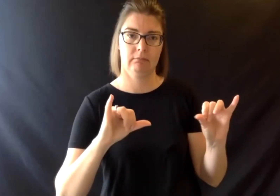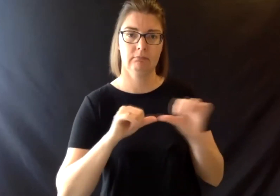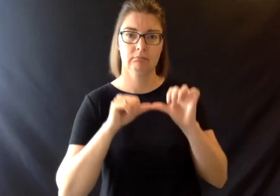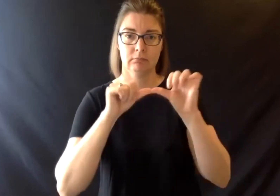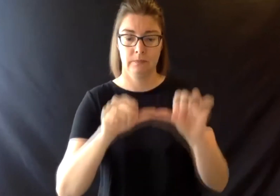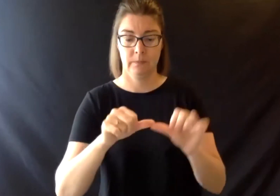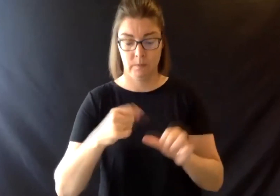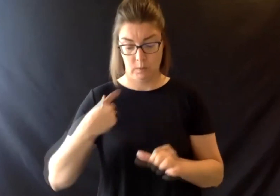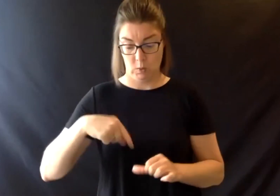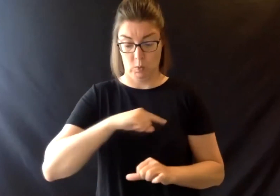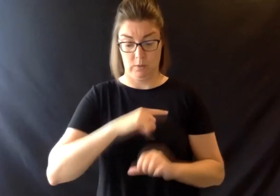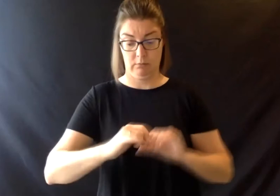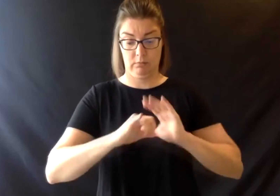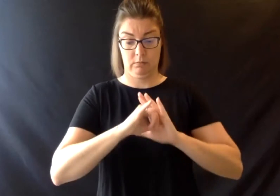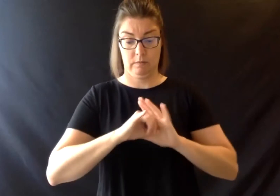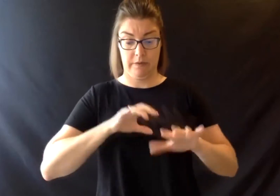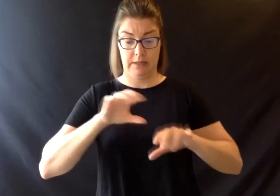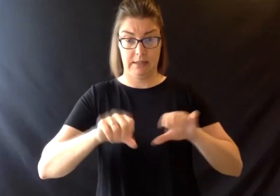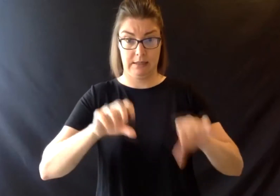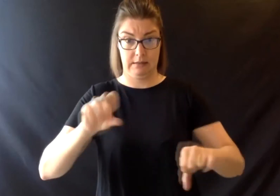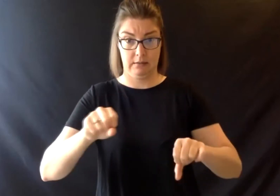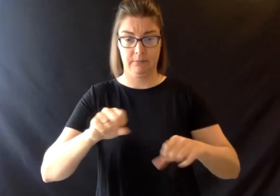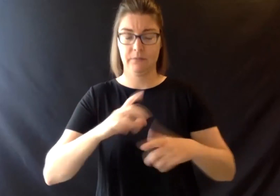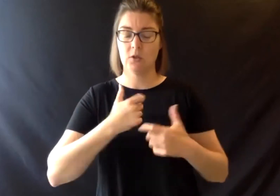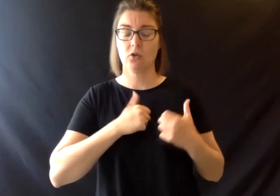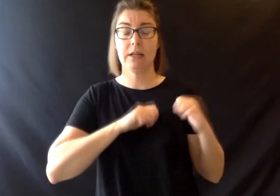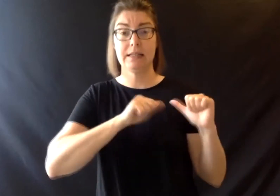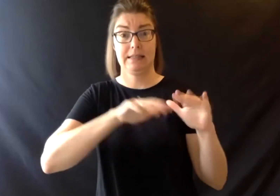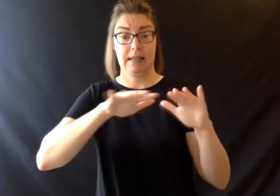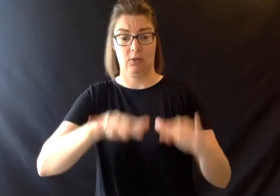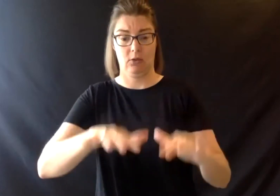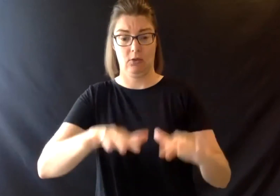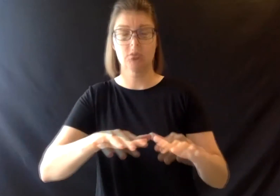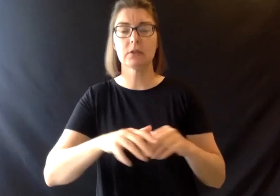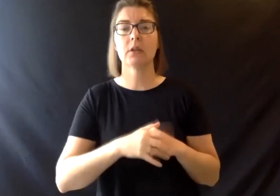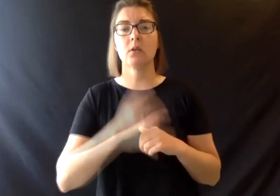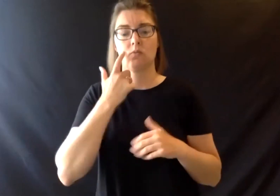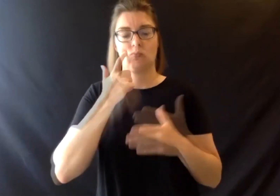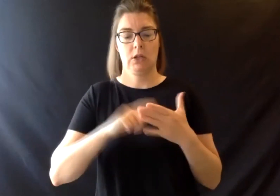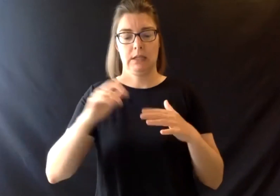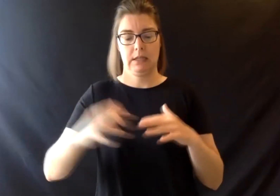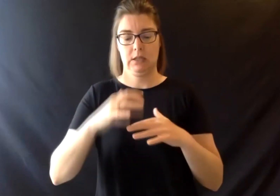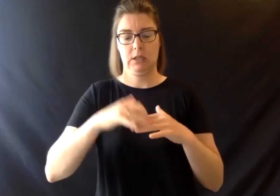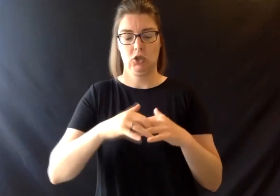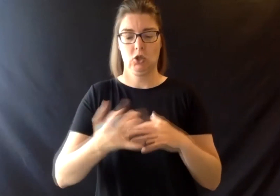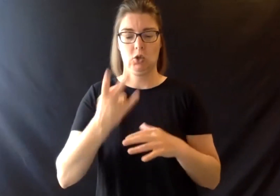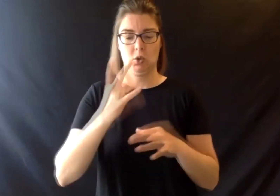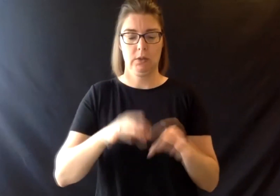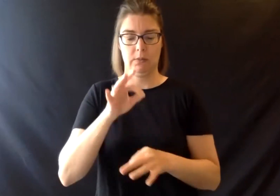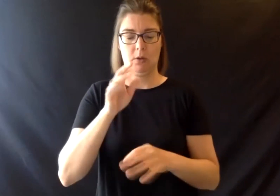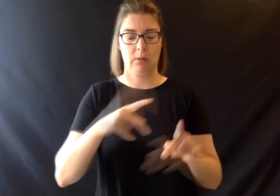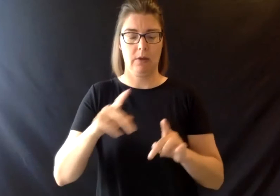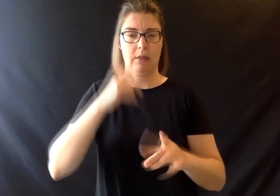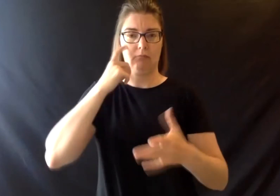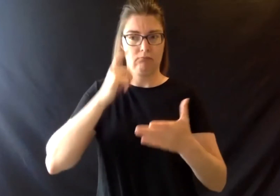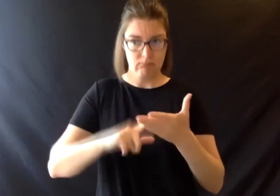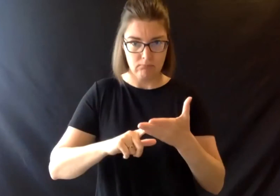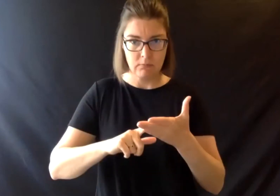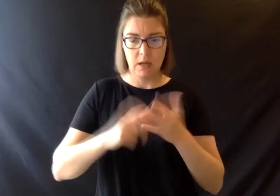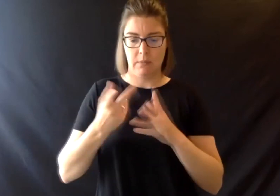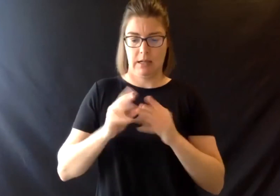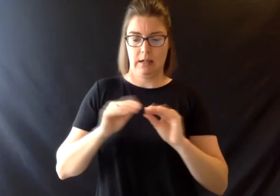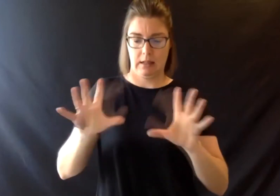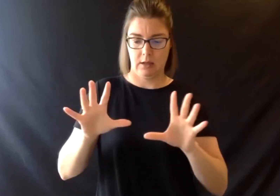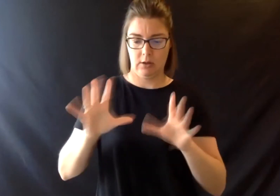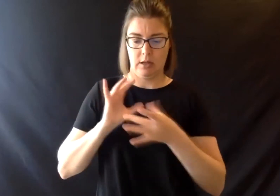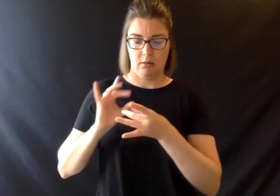this recognition of the contributions and historic importance of Indigenous and Two-Spirit peoples must also be clearly and overtly connected to our